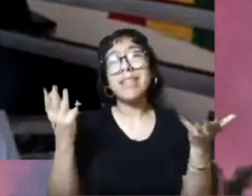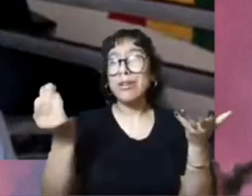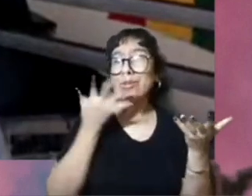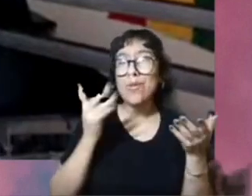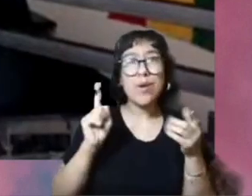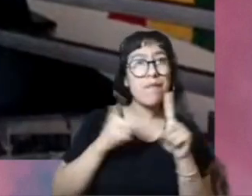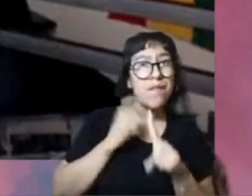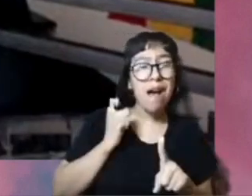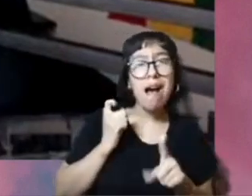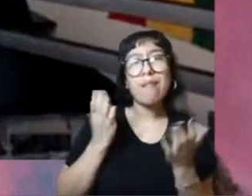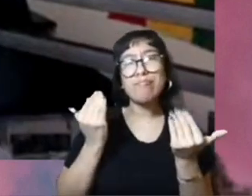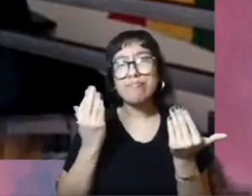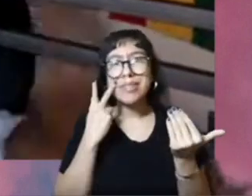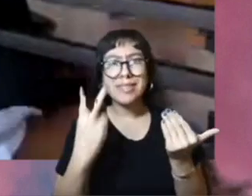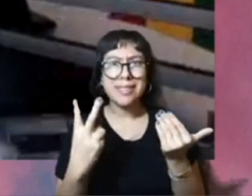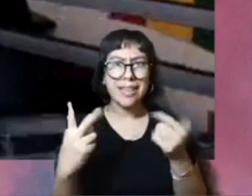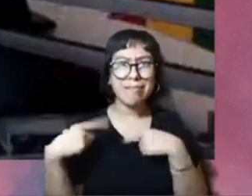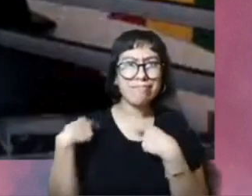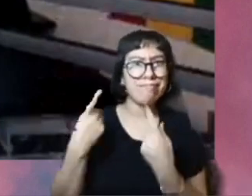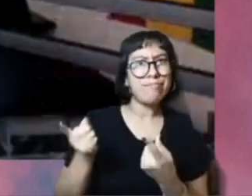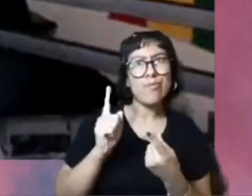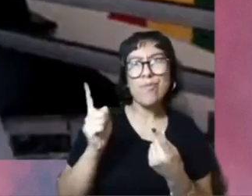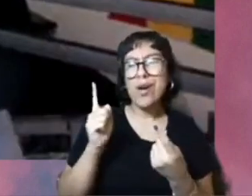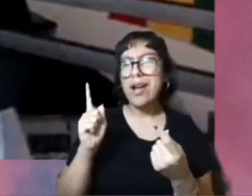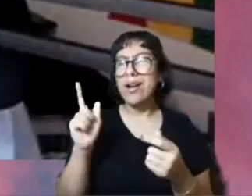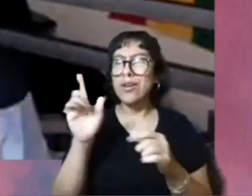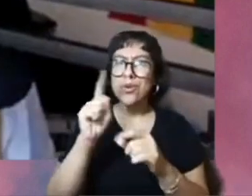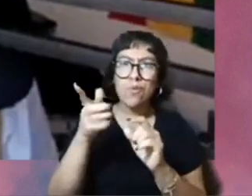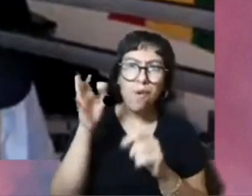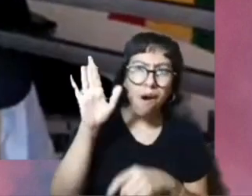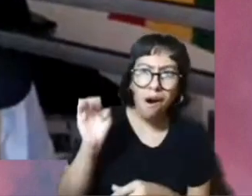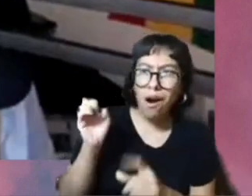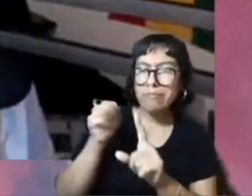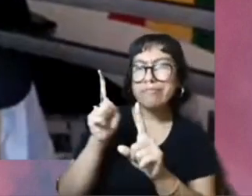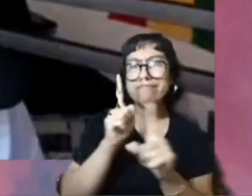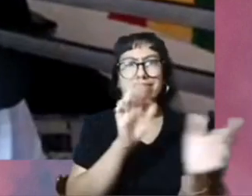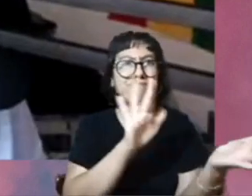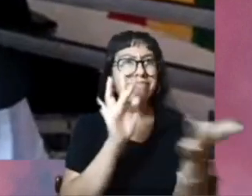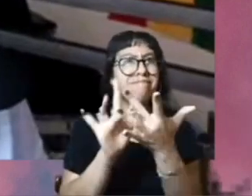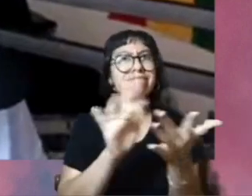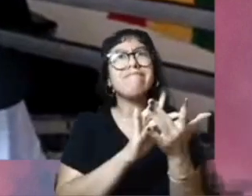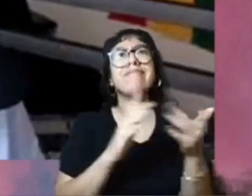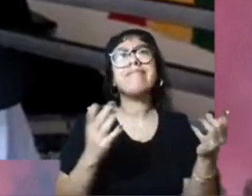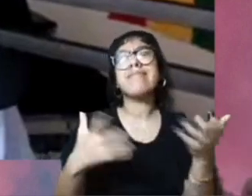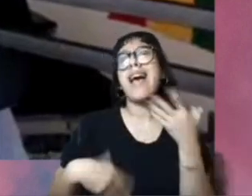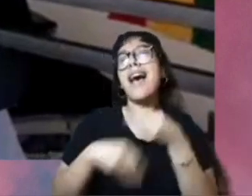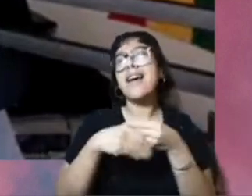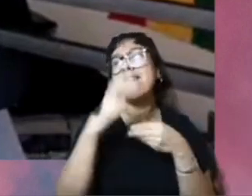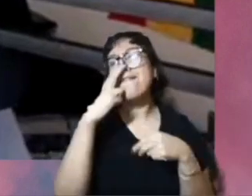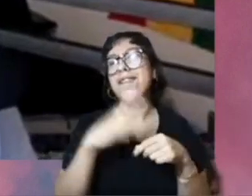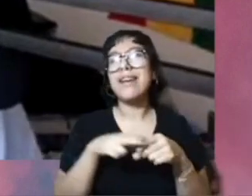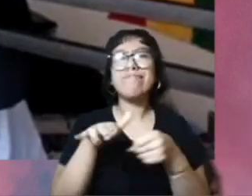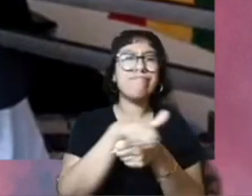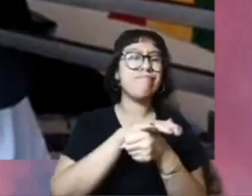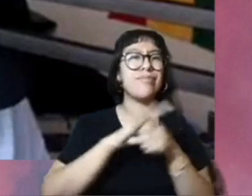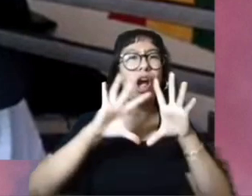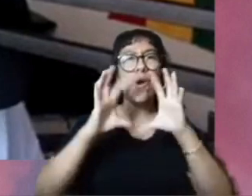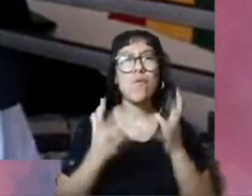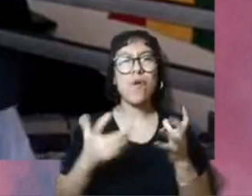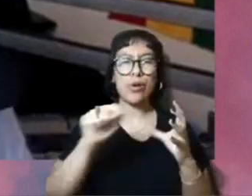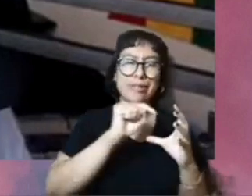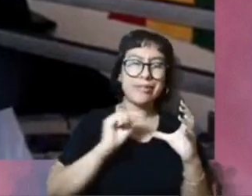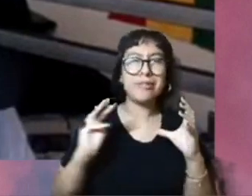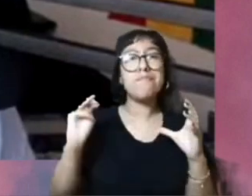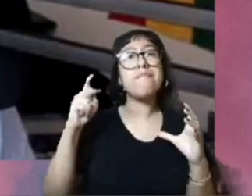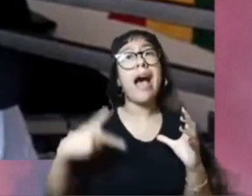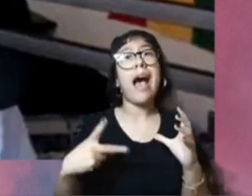y'all tuning in from, and we can see just how far we're reaching out, just how far we're stretching. Add some thumbtacks to our world map here. To